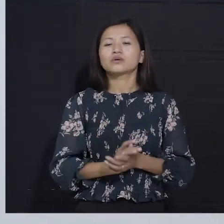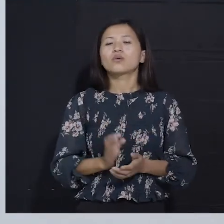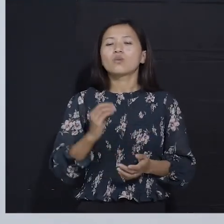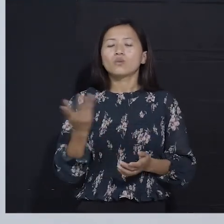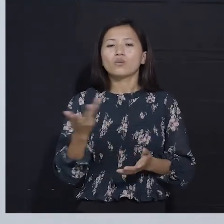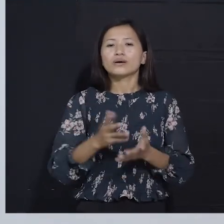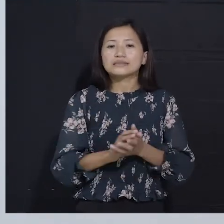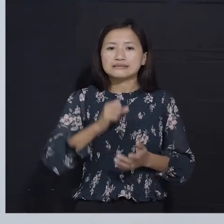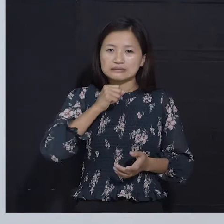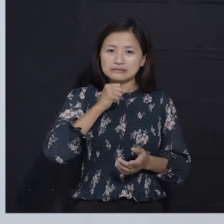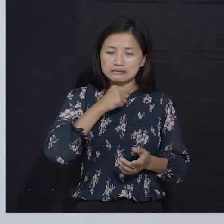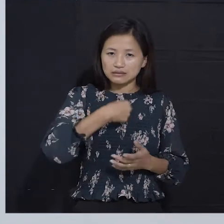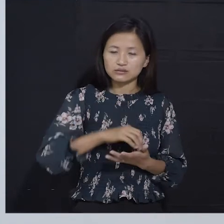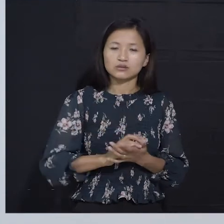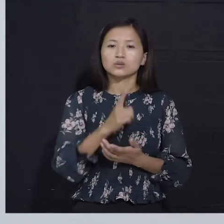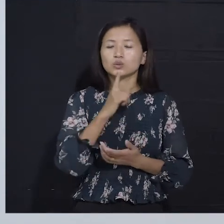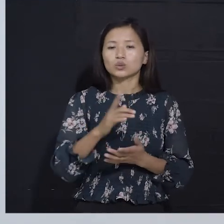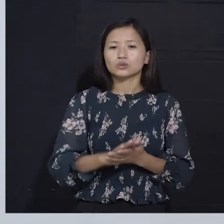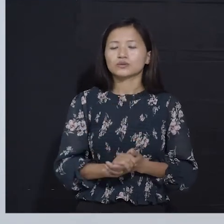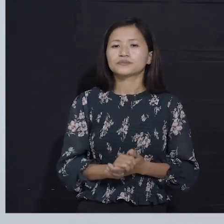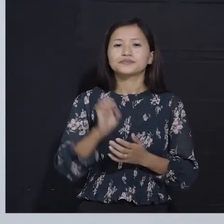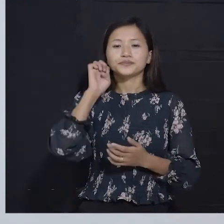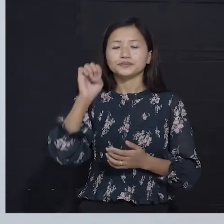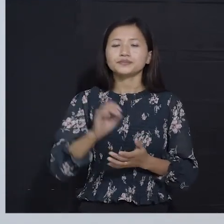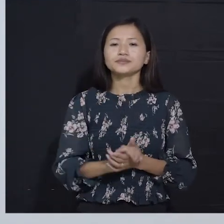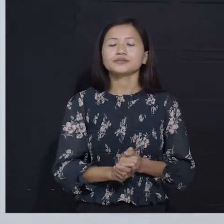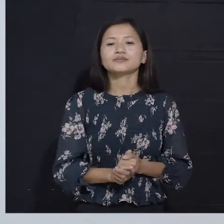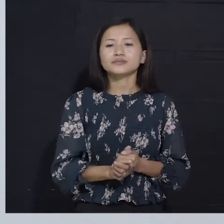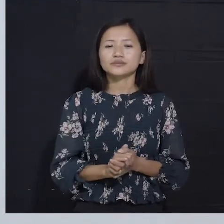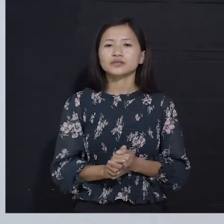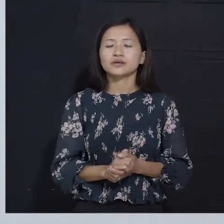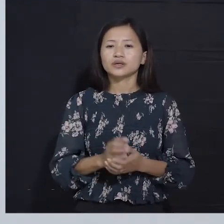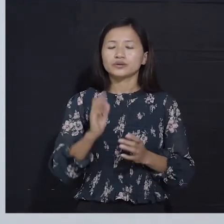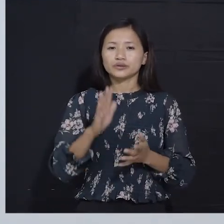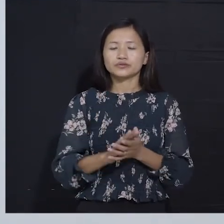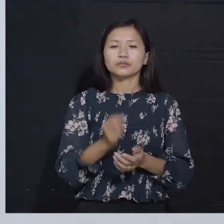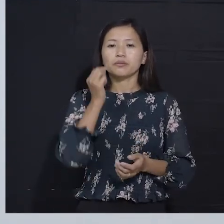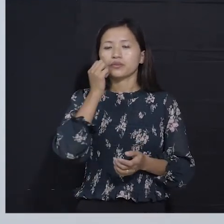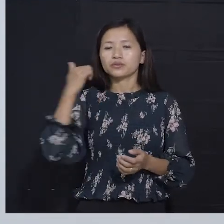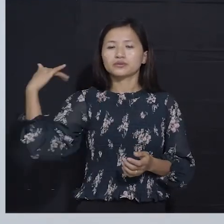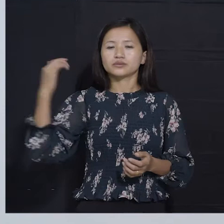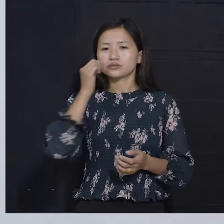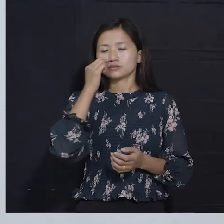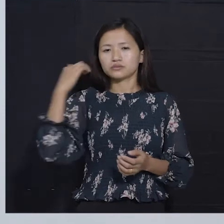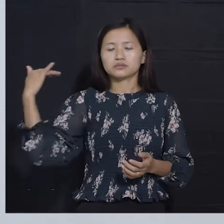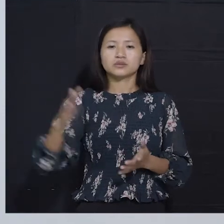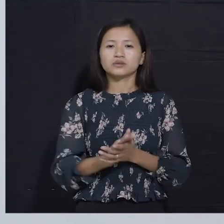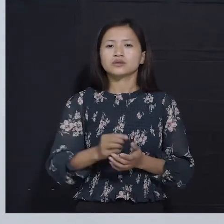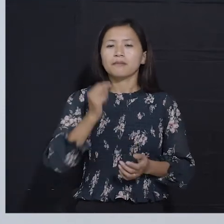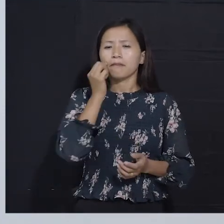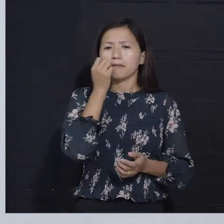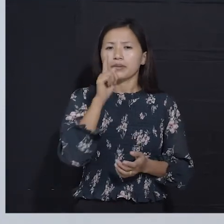him, it's very important to listen to what your elders, your teachers, your brothers and sisters teach you,